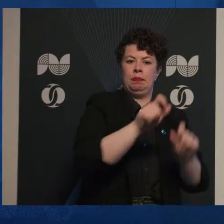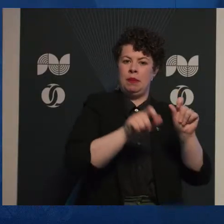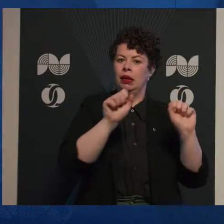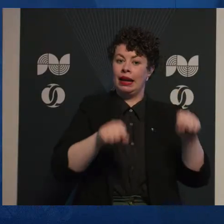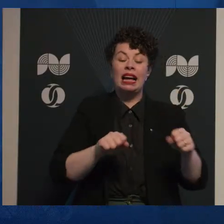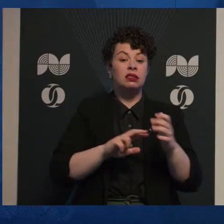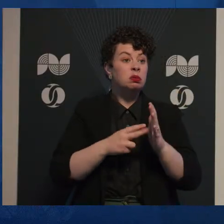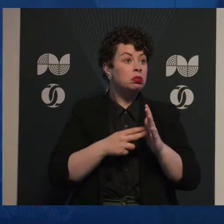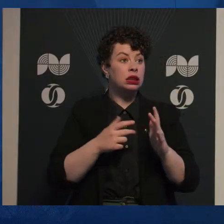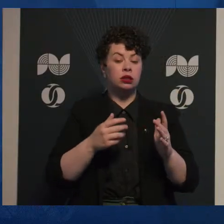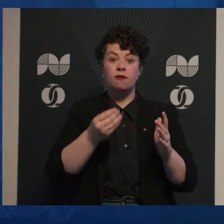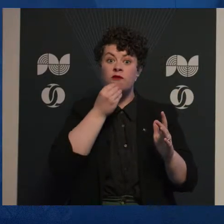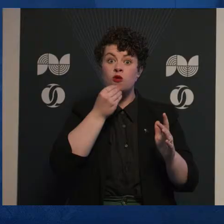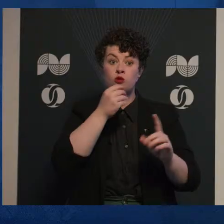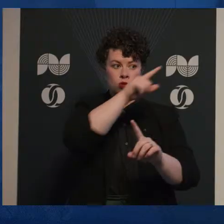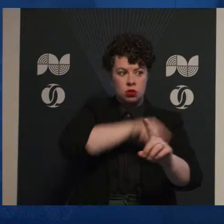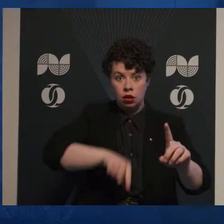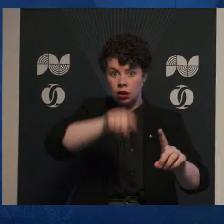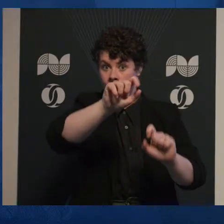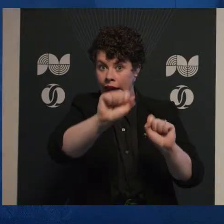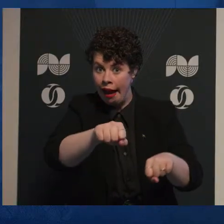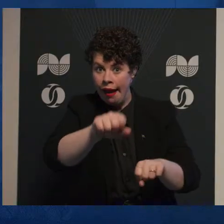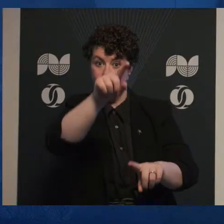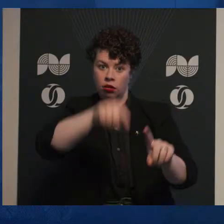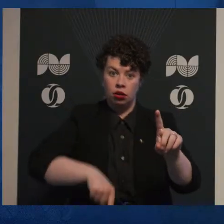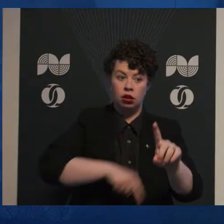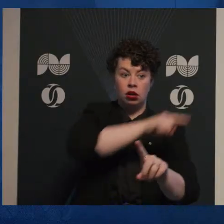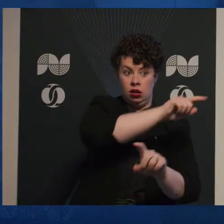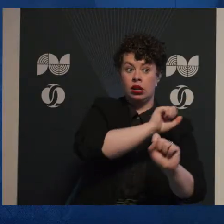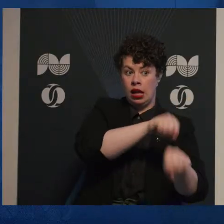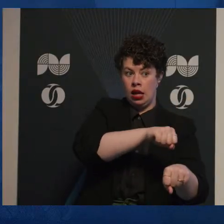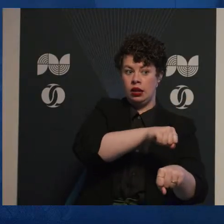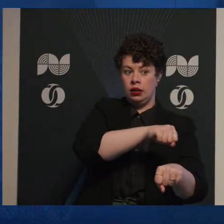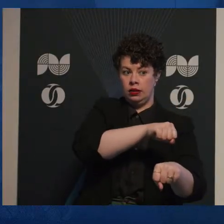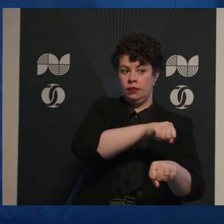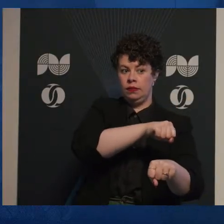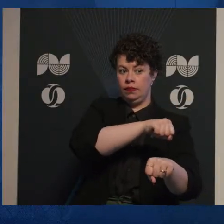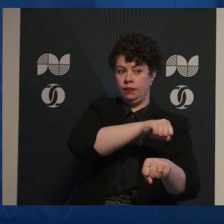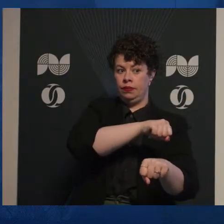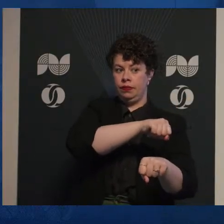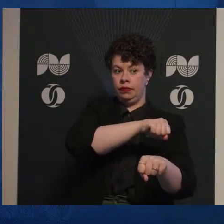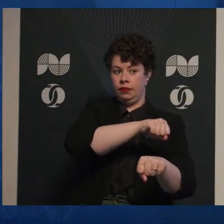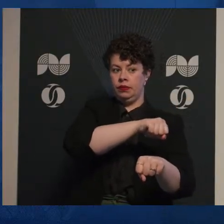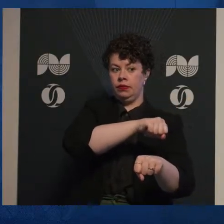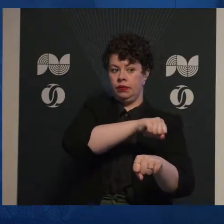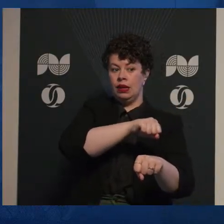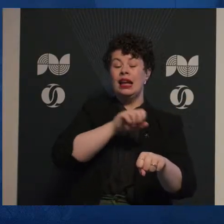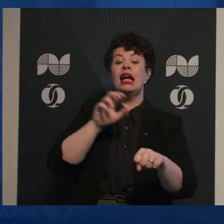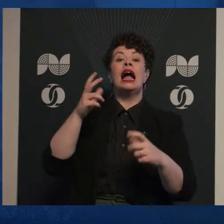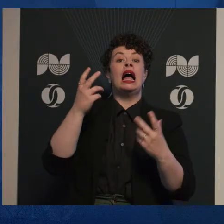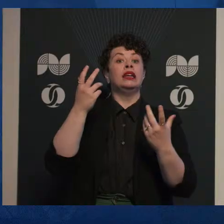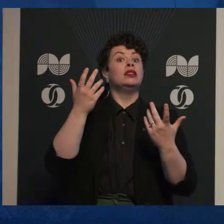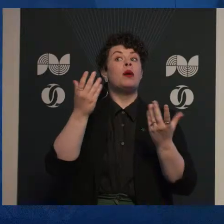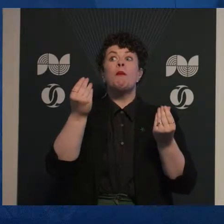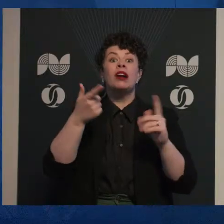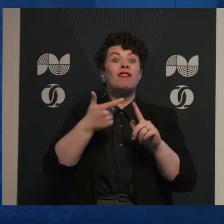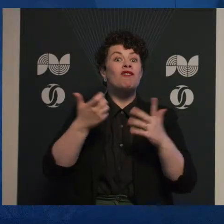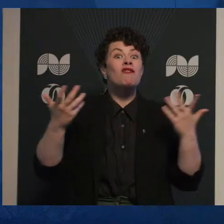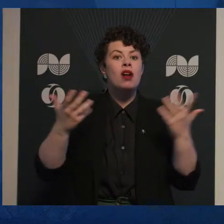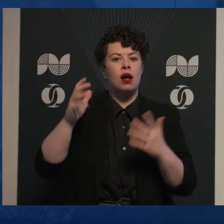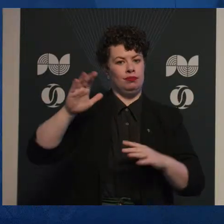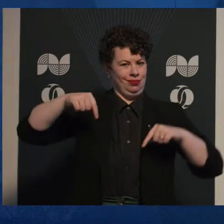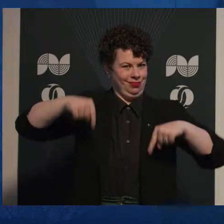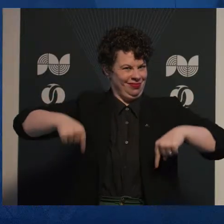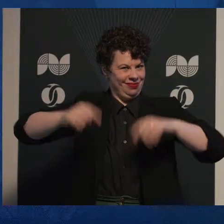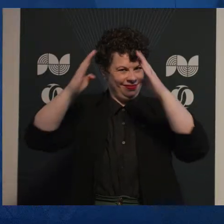for food security, and it's about Europe's resilience. Of course, These projects take years to complete, but they're very important. They're